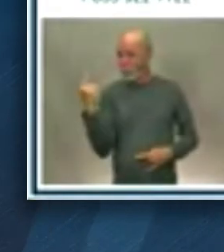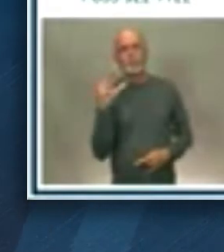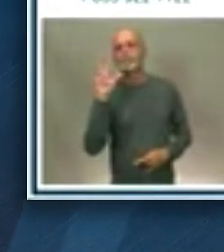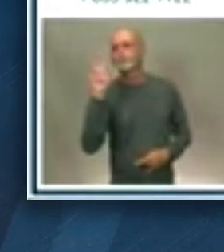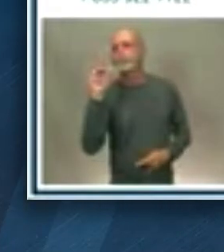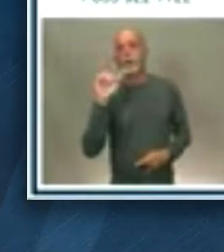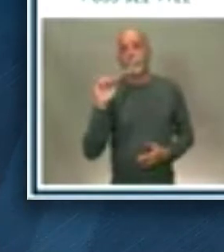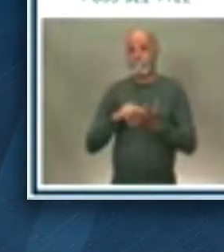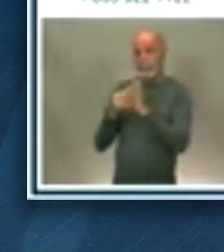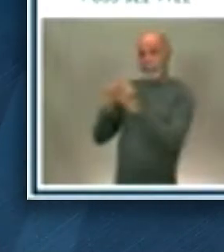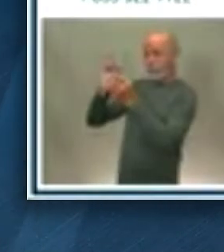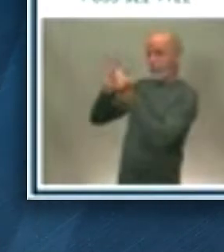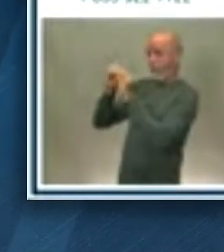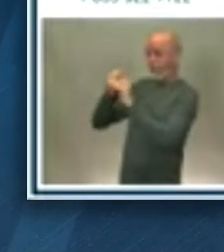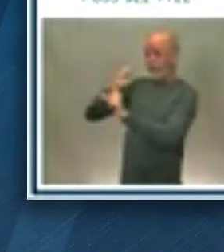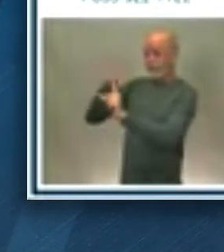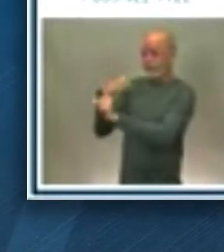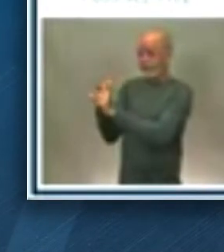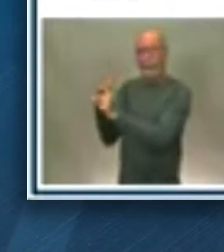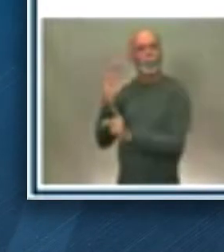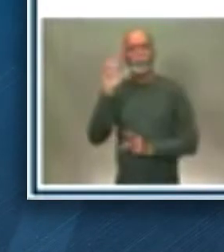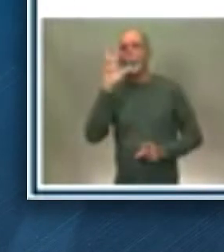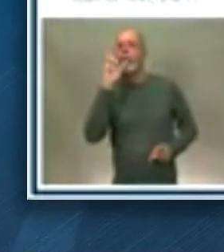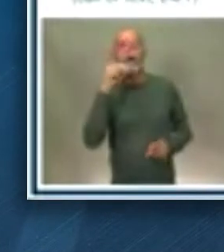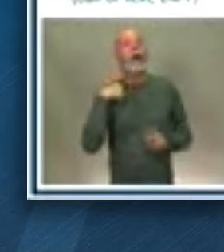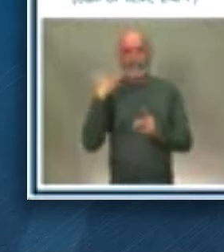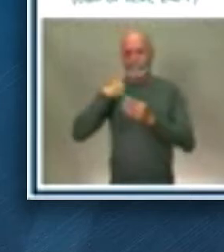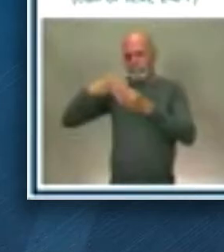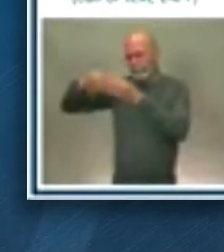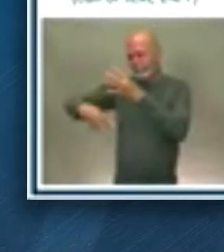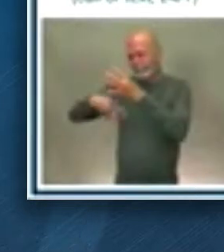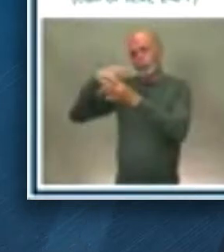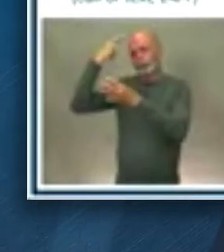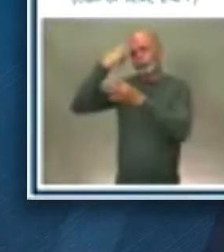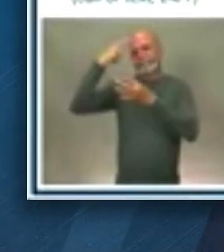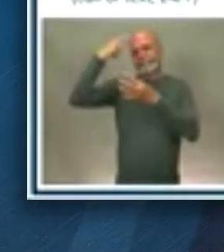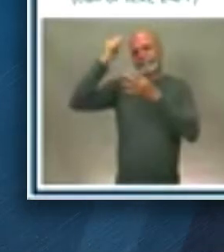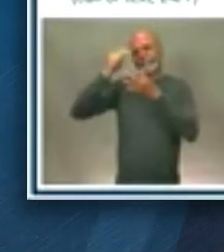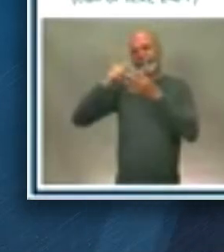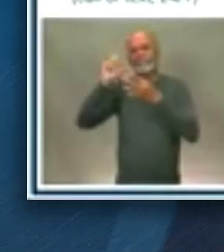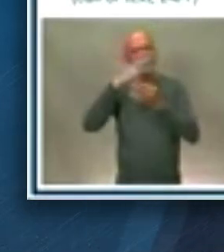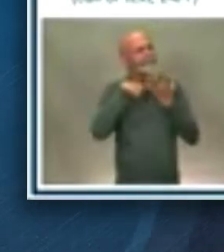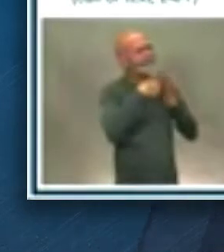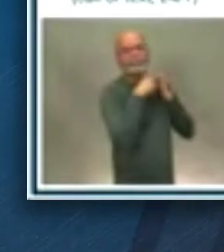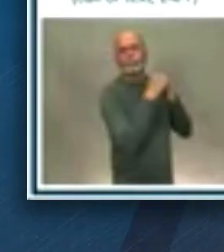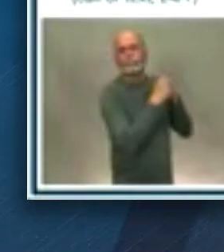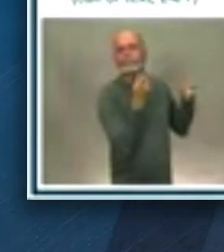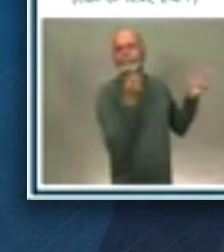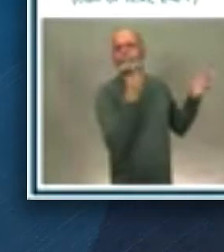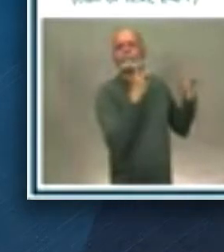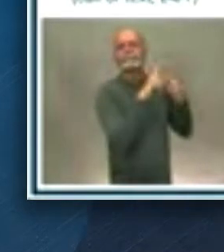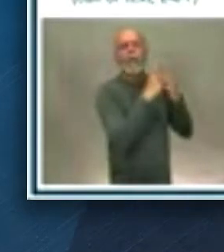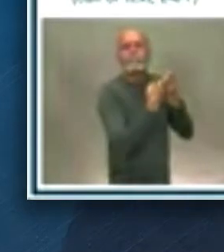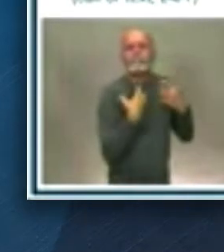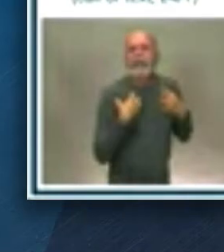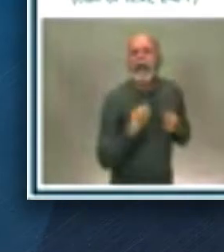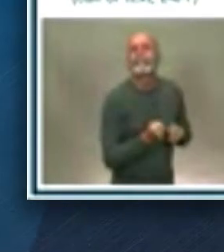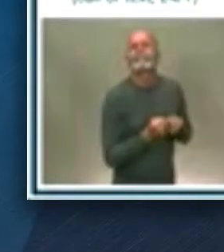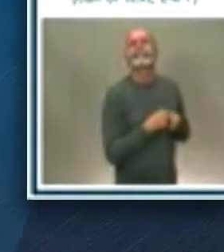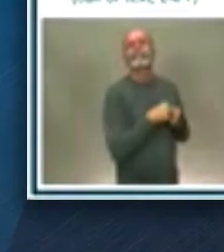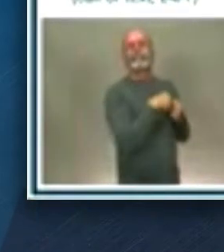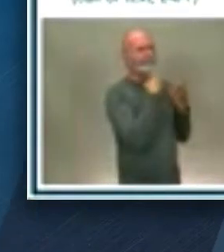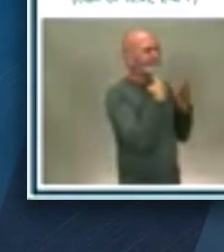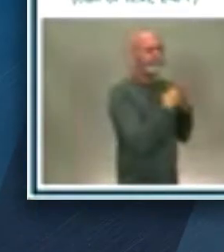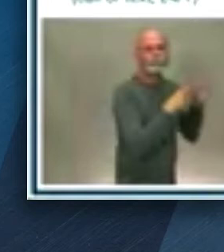get from public health's follow-up of cases. And I talk with my MOHs on a regular basis, and they give me both the science and art of what they're